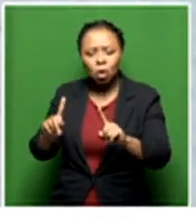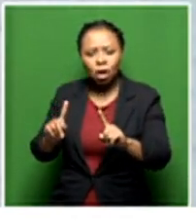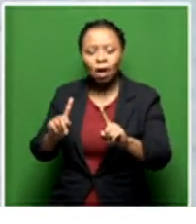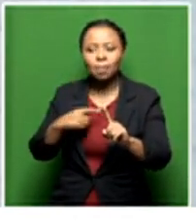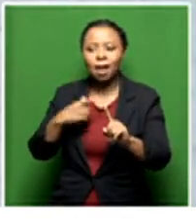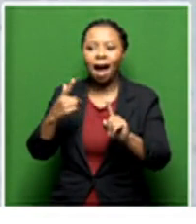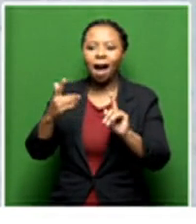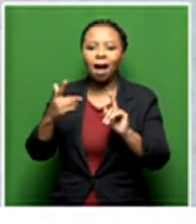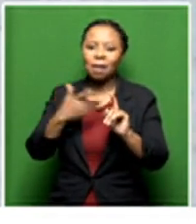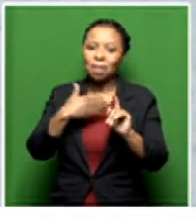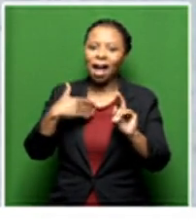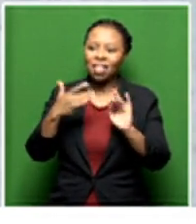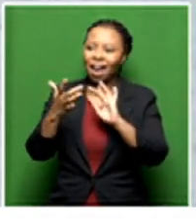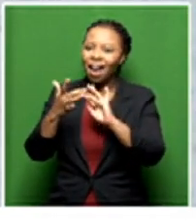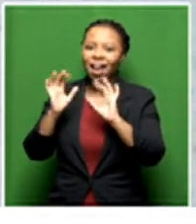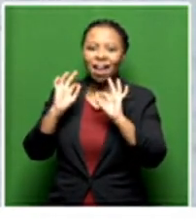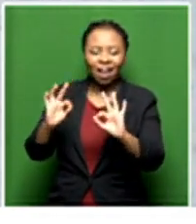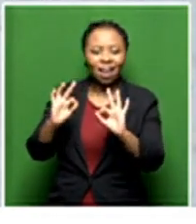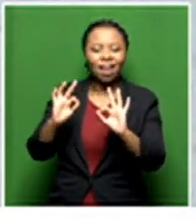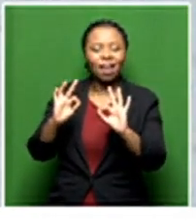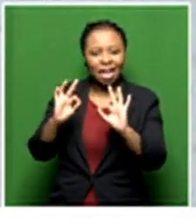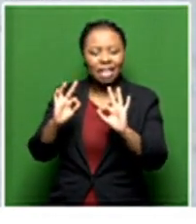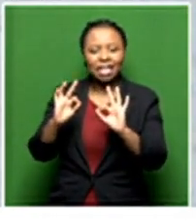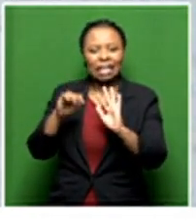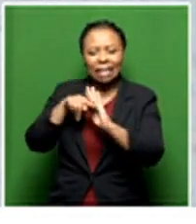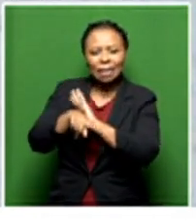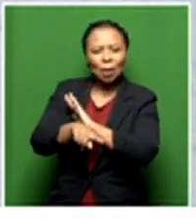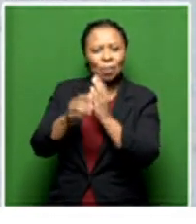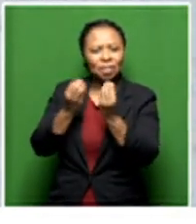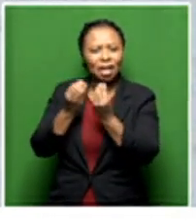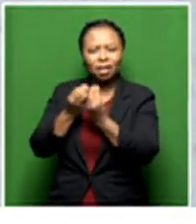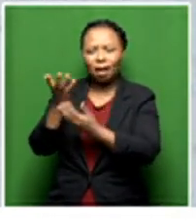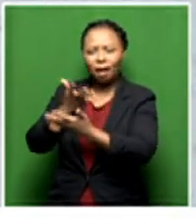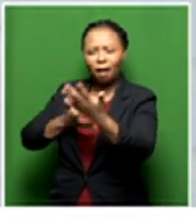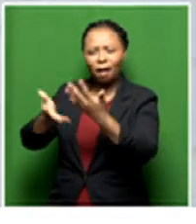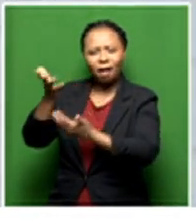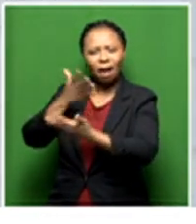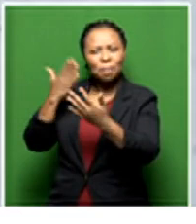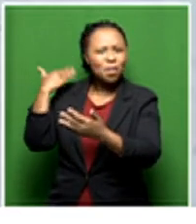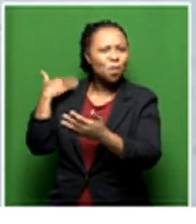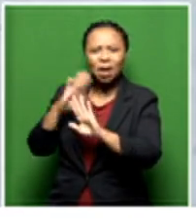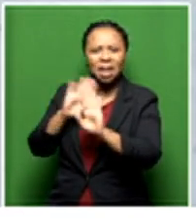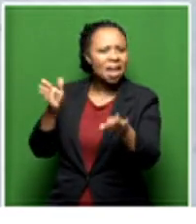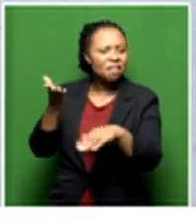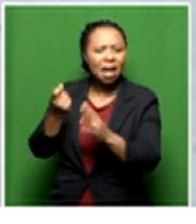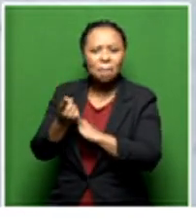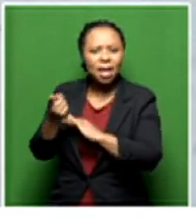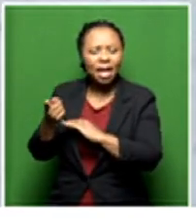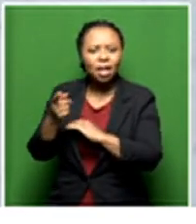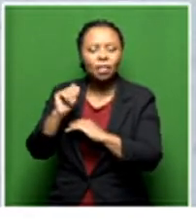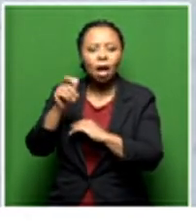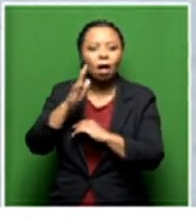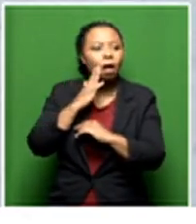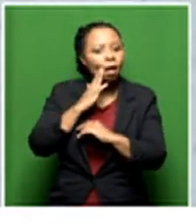to connect with my mom. We started talking about very deep things that we've never spoken about. And suddenly I